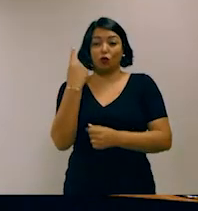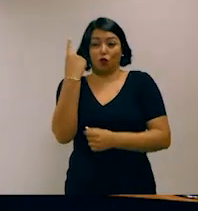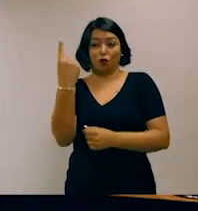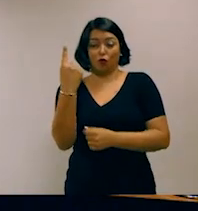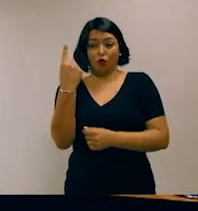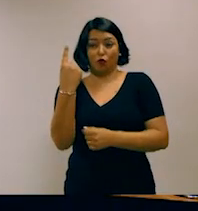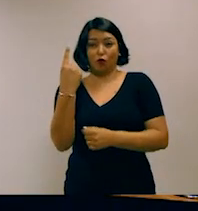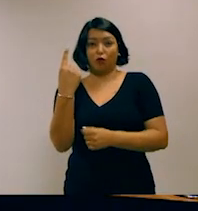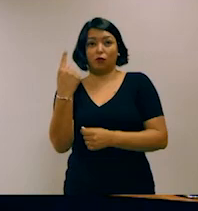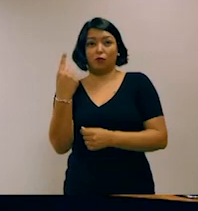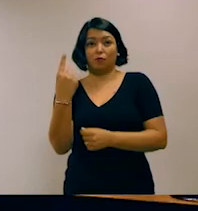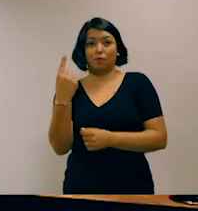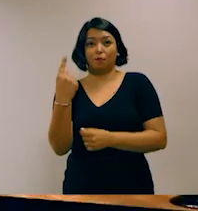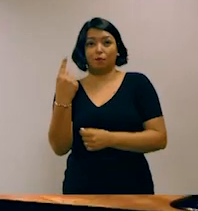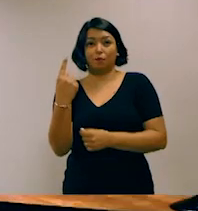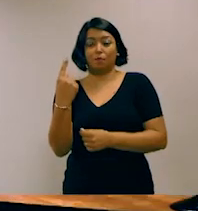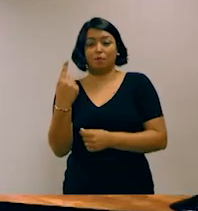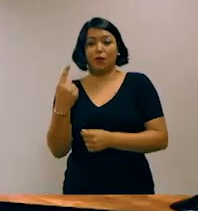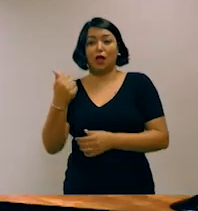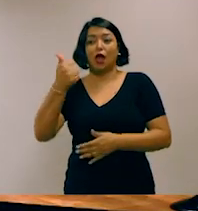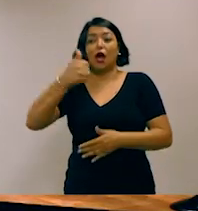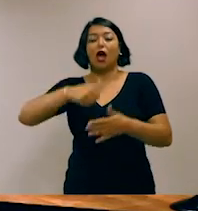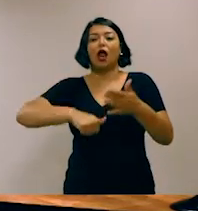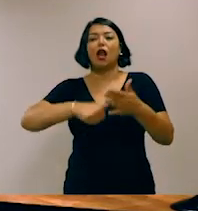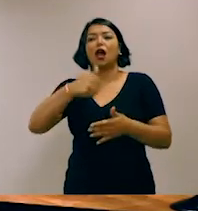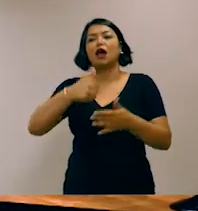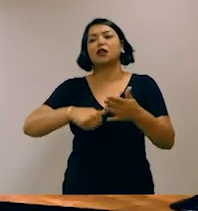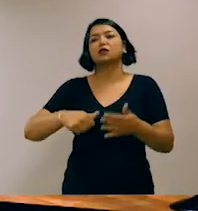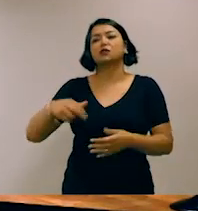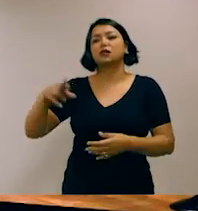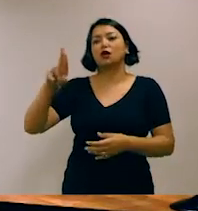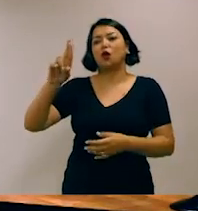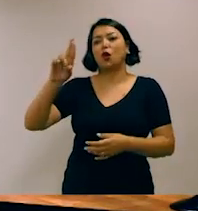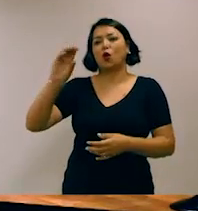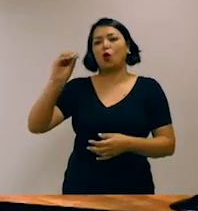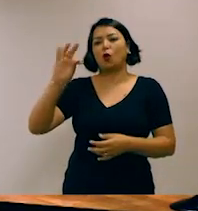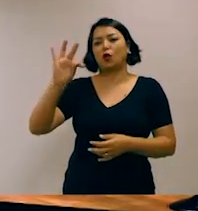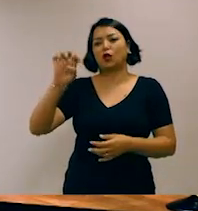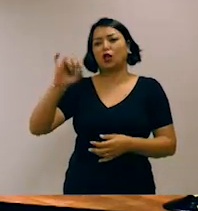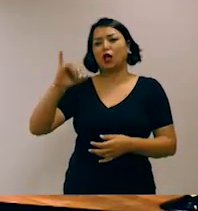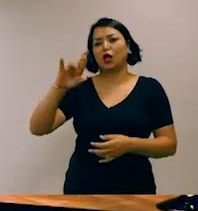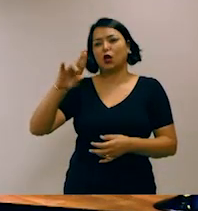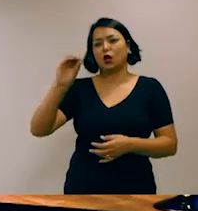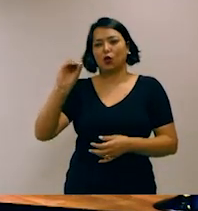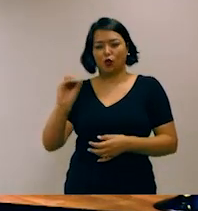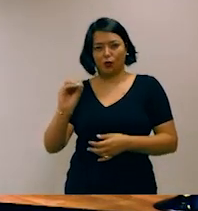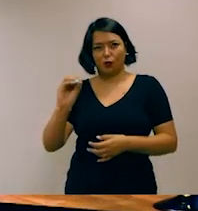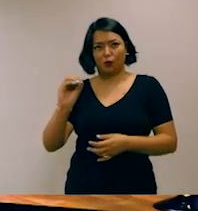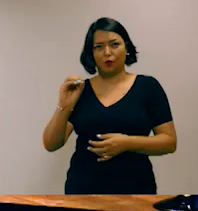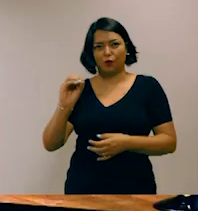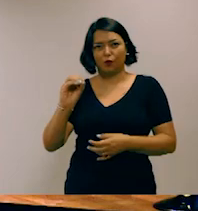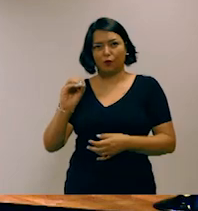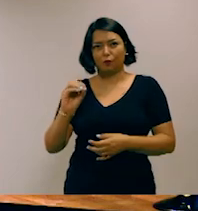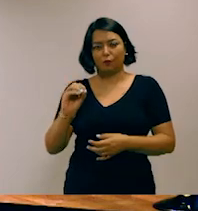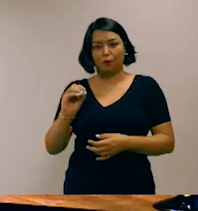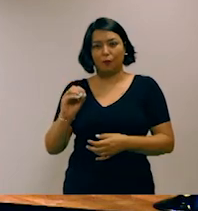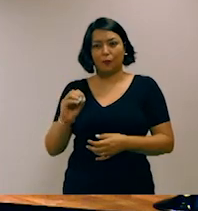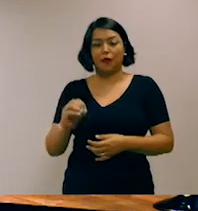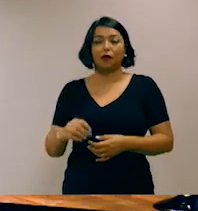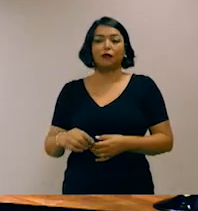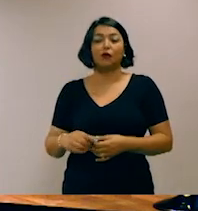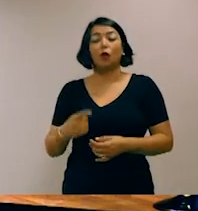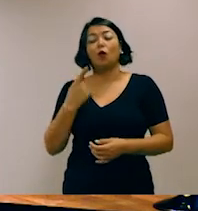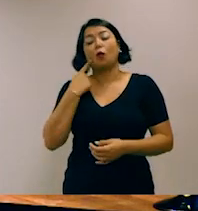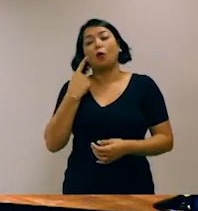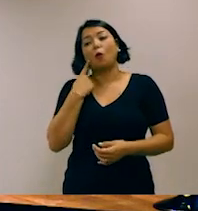I decided to get one, which was the analysis of the movie scripts. And so currently, in one of